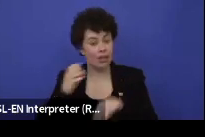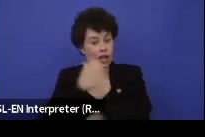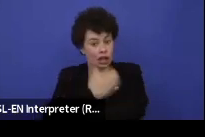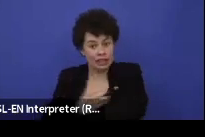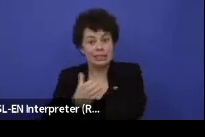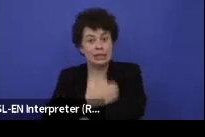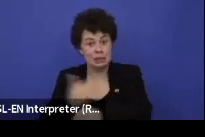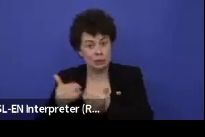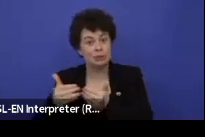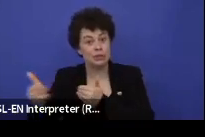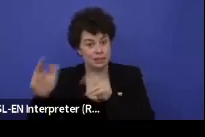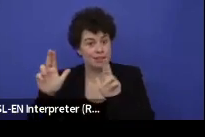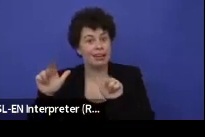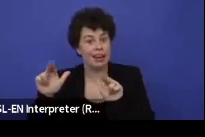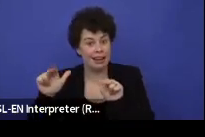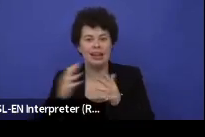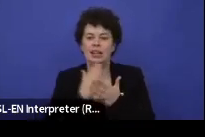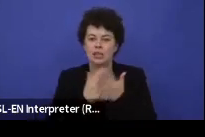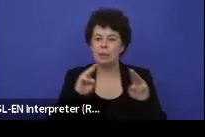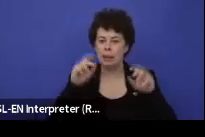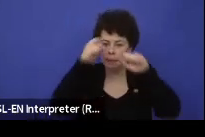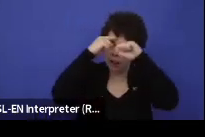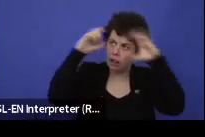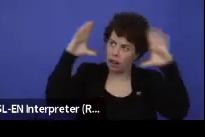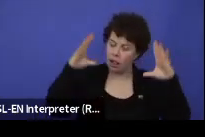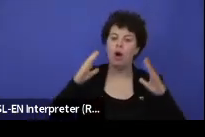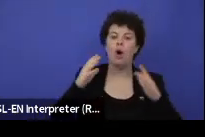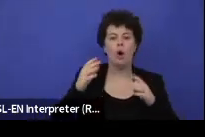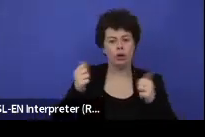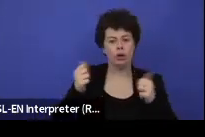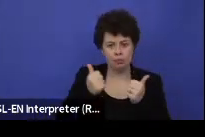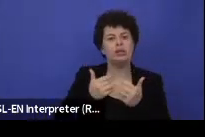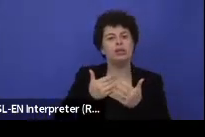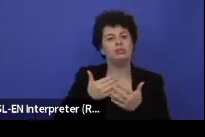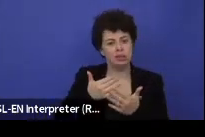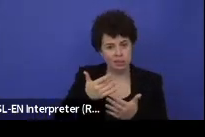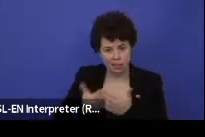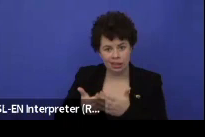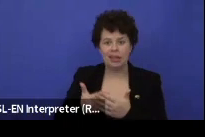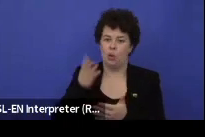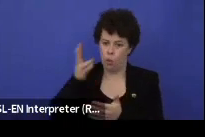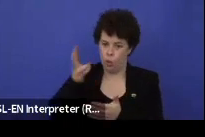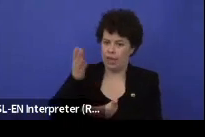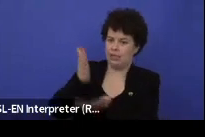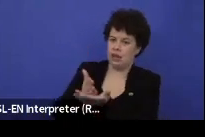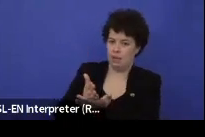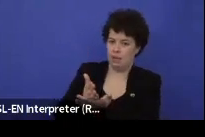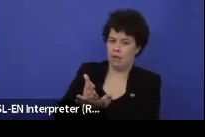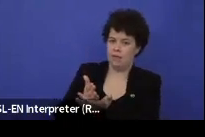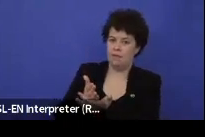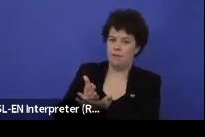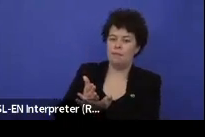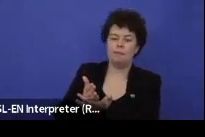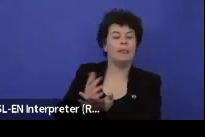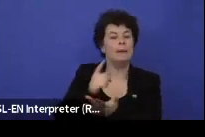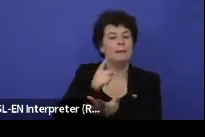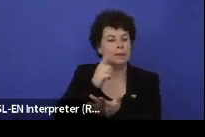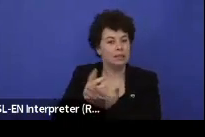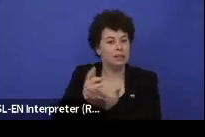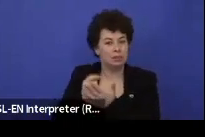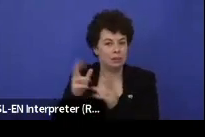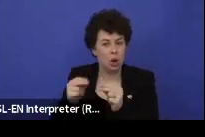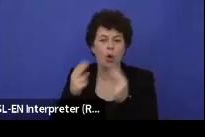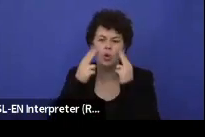perimenopause, reach menopause, and then that's it. They do typically taper off maybe a year, 2